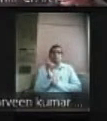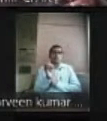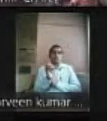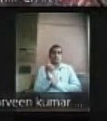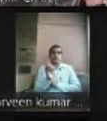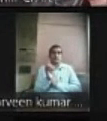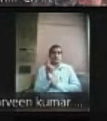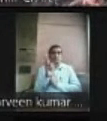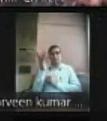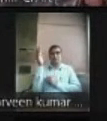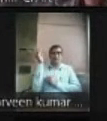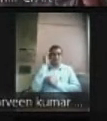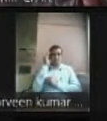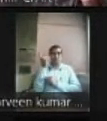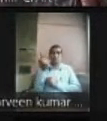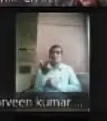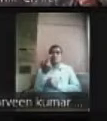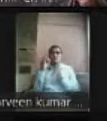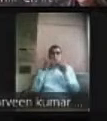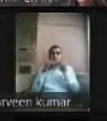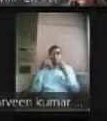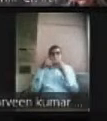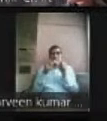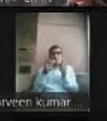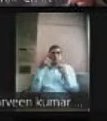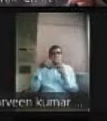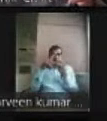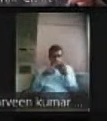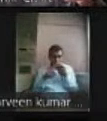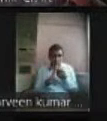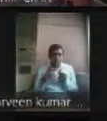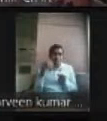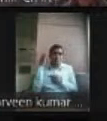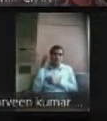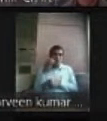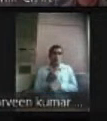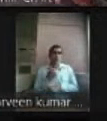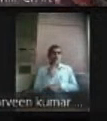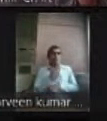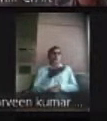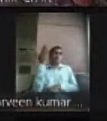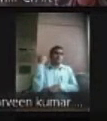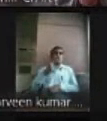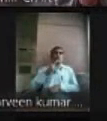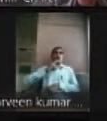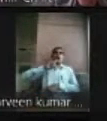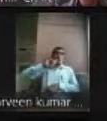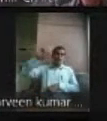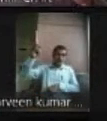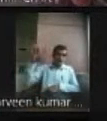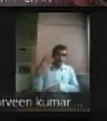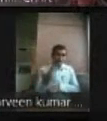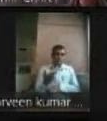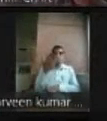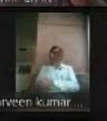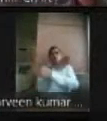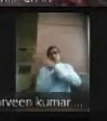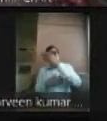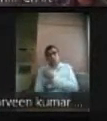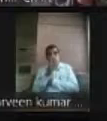the government should have done for people with disabilities during COVID, for instance, pension. Our PM said